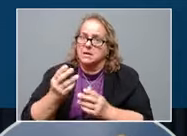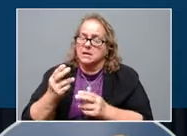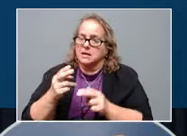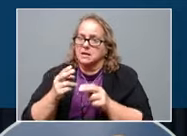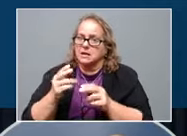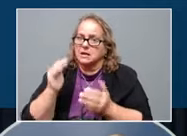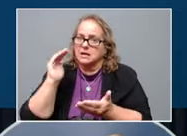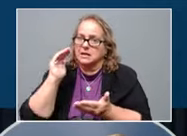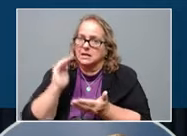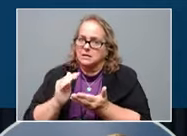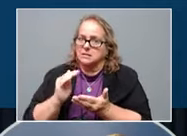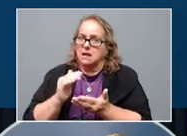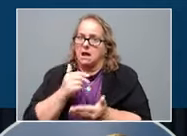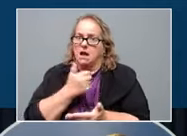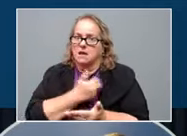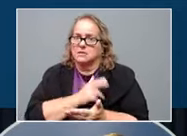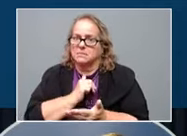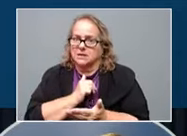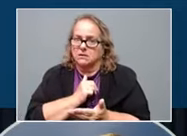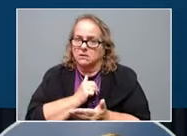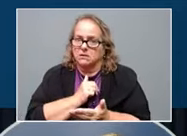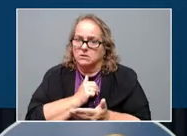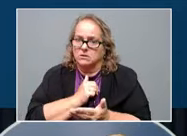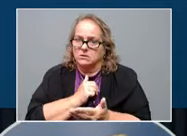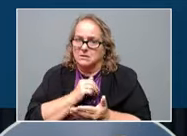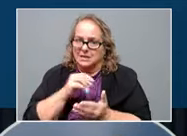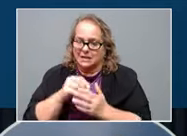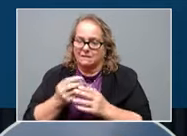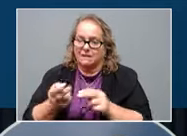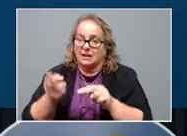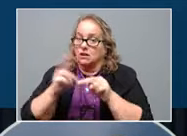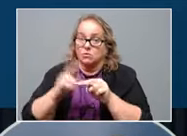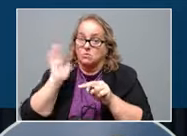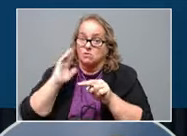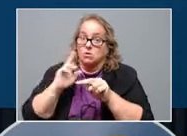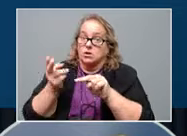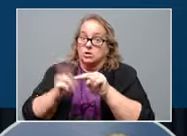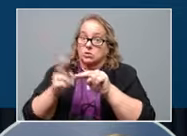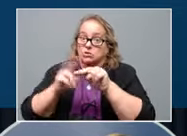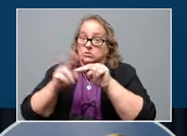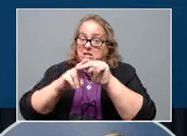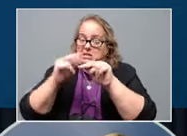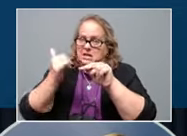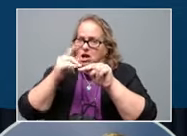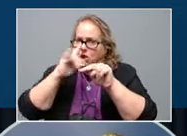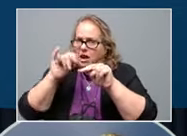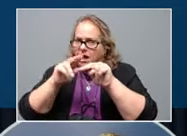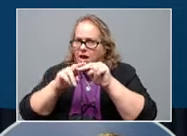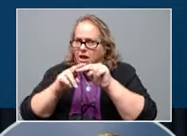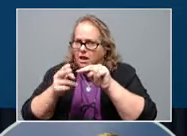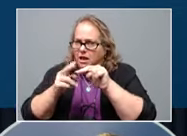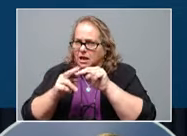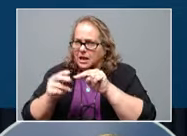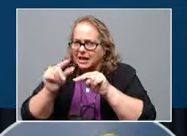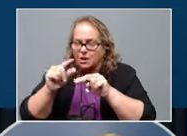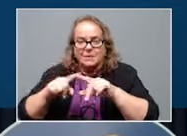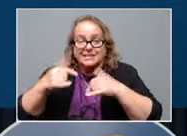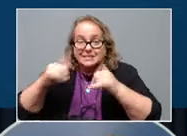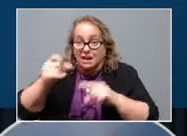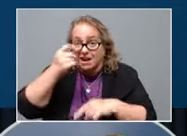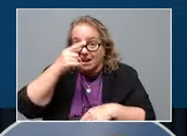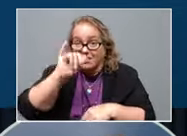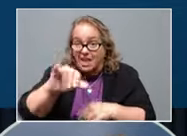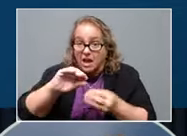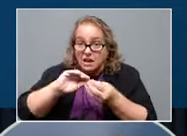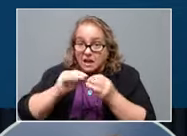a lessening, at least in the increases that we saw in hospitalizations, but that is, again, too high with the number of cases